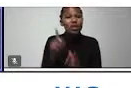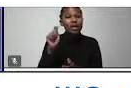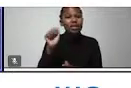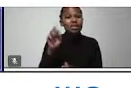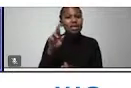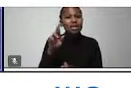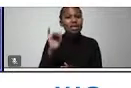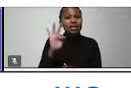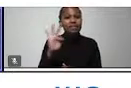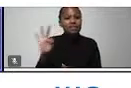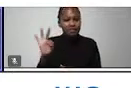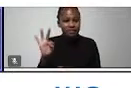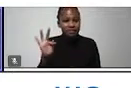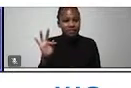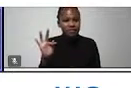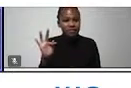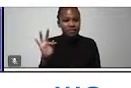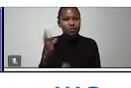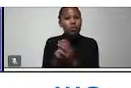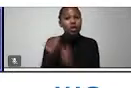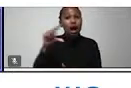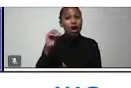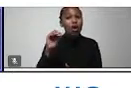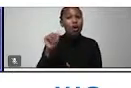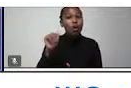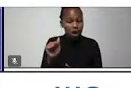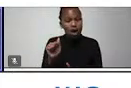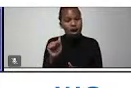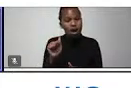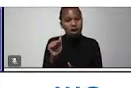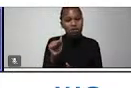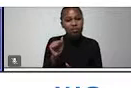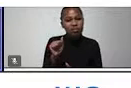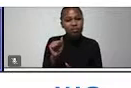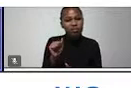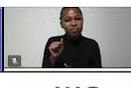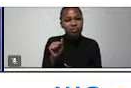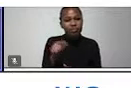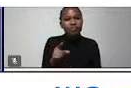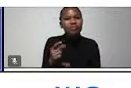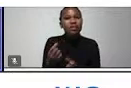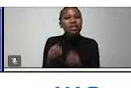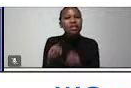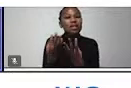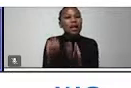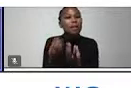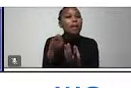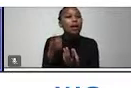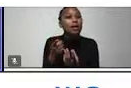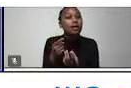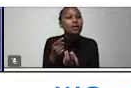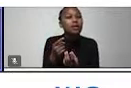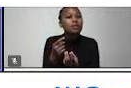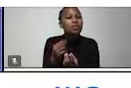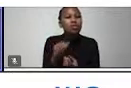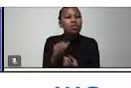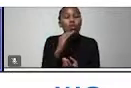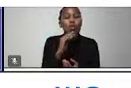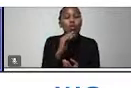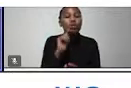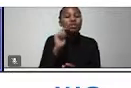With the tariff actually under AGOA, the implication in here of the tariff that we're actually paying is